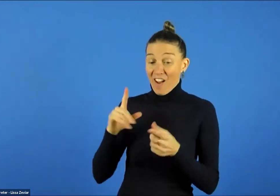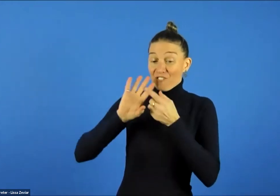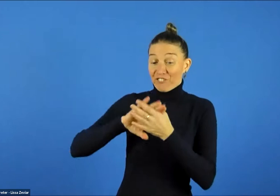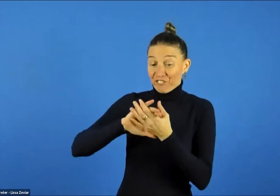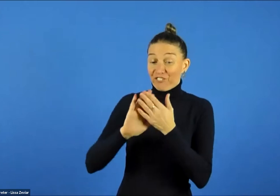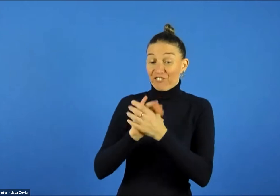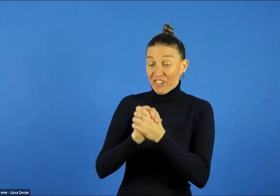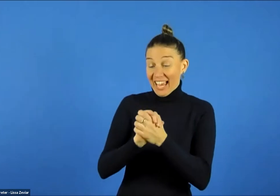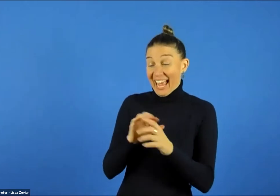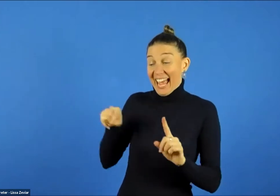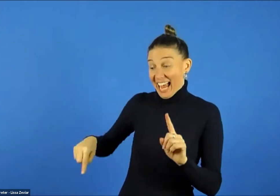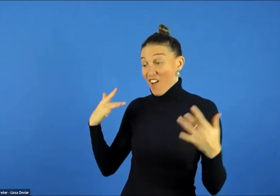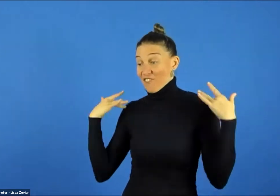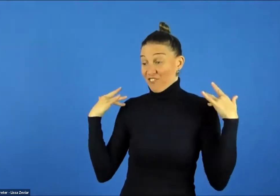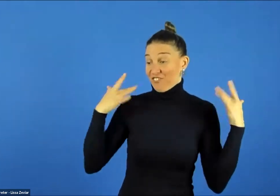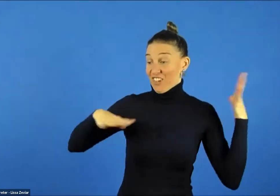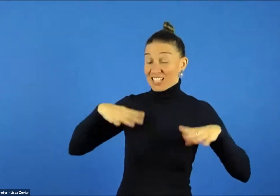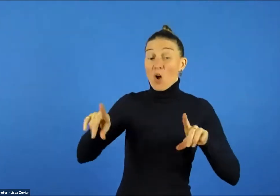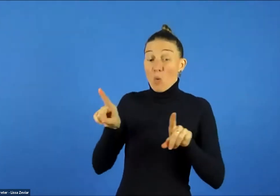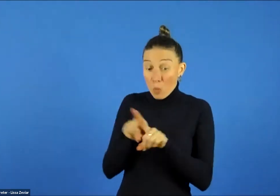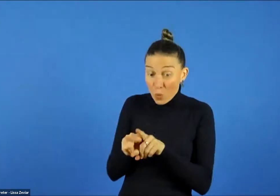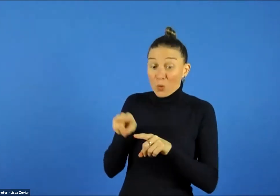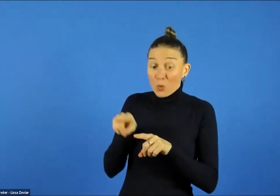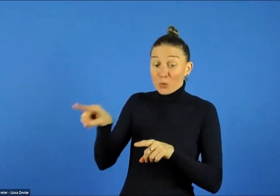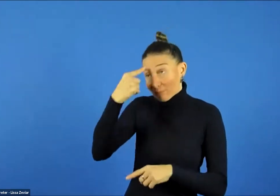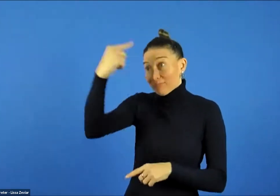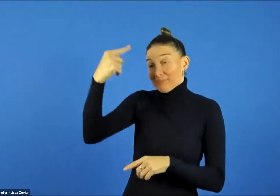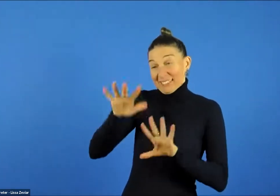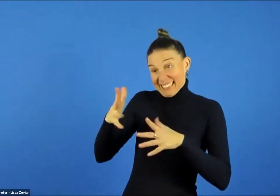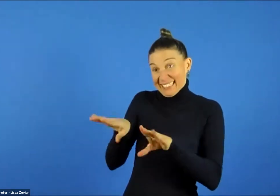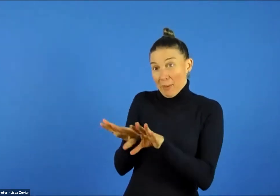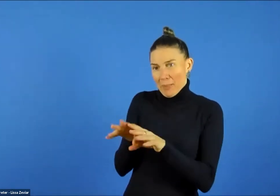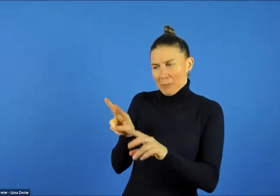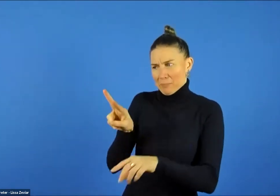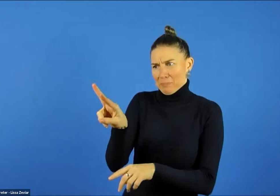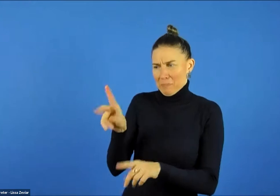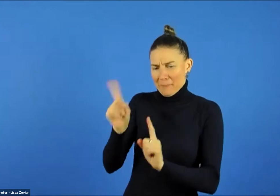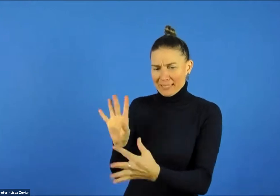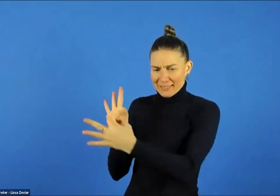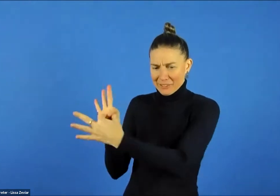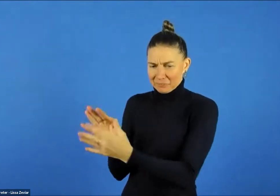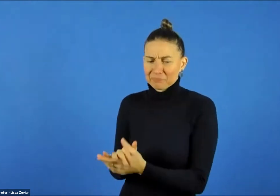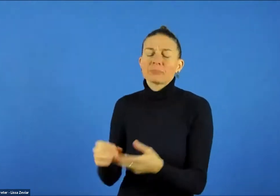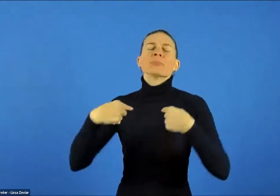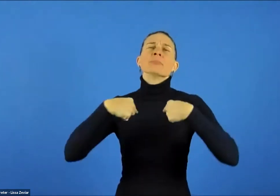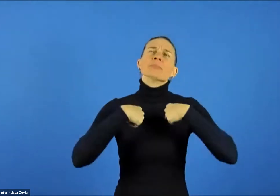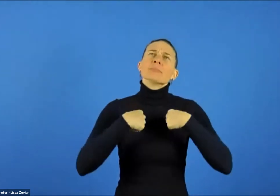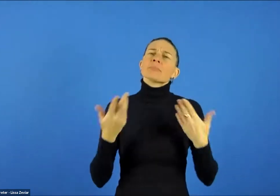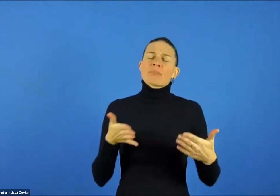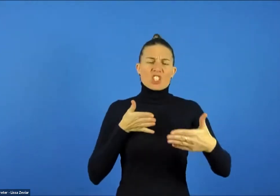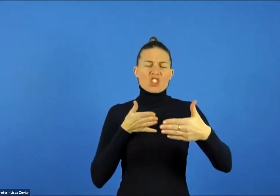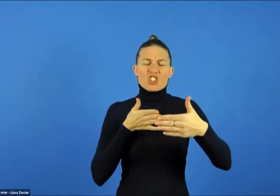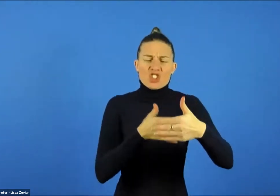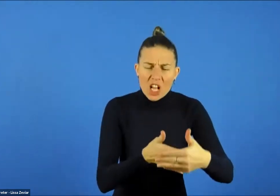So talk about linking, right? Thank you very much. So in terms of challenges, one of the biggest challenges